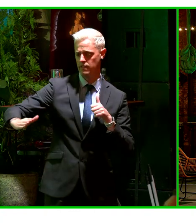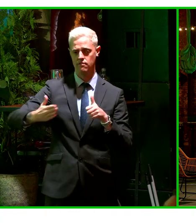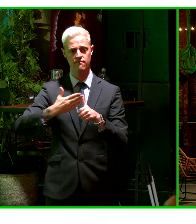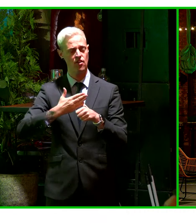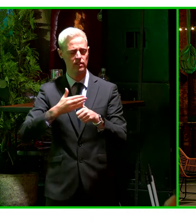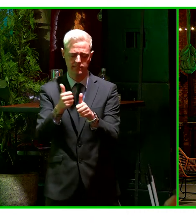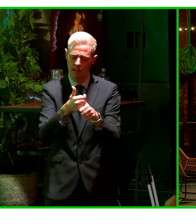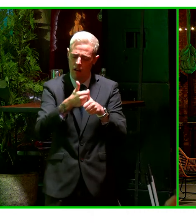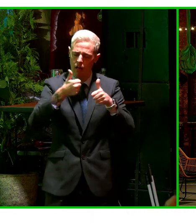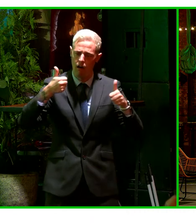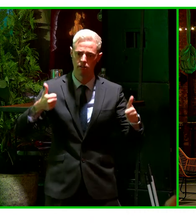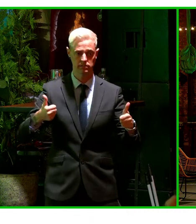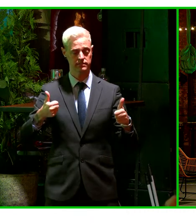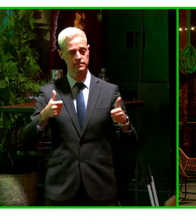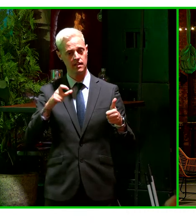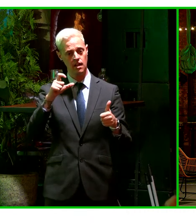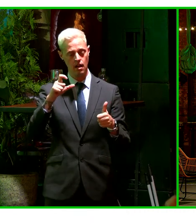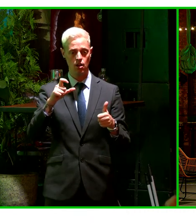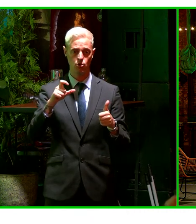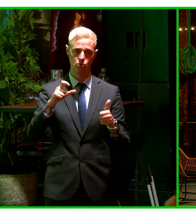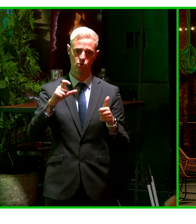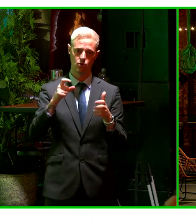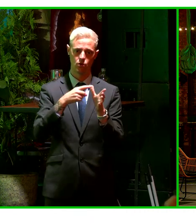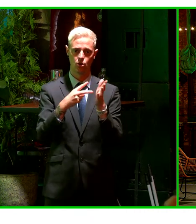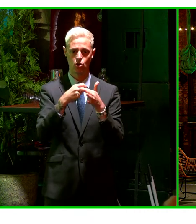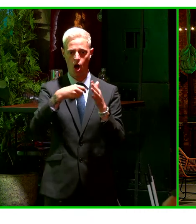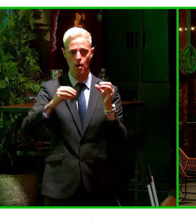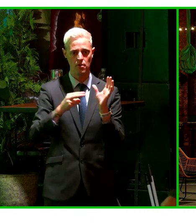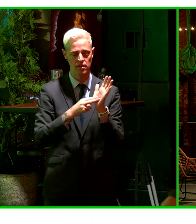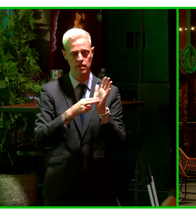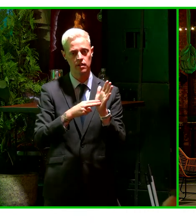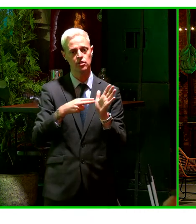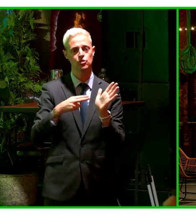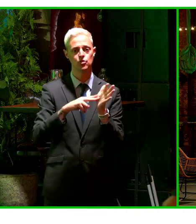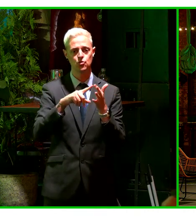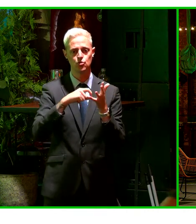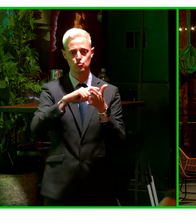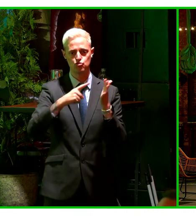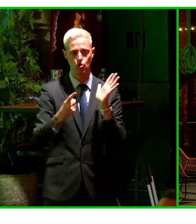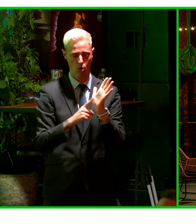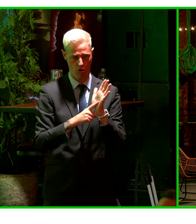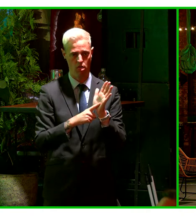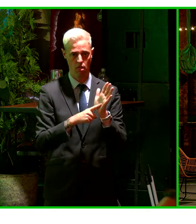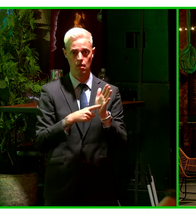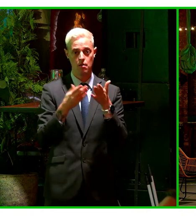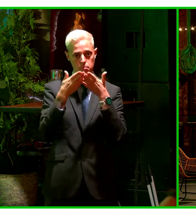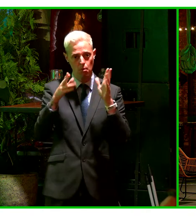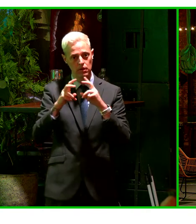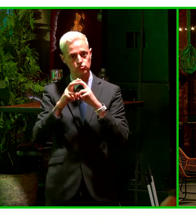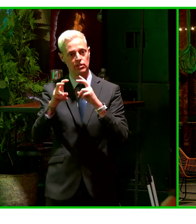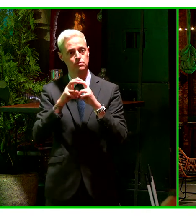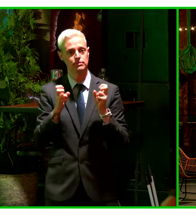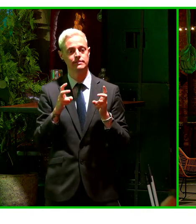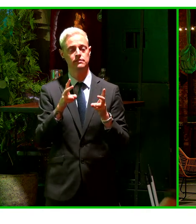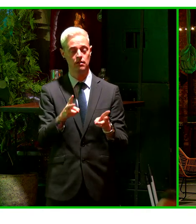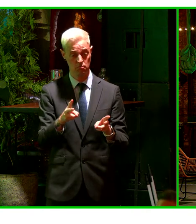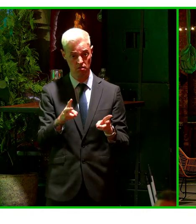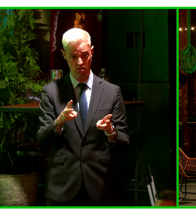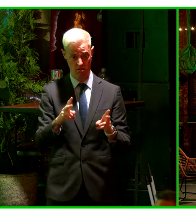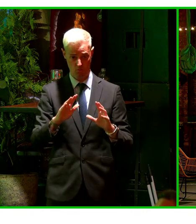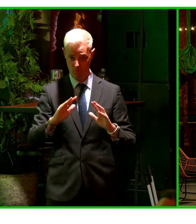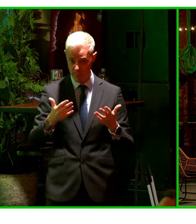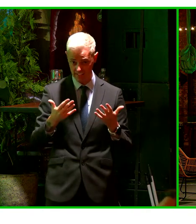and largest carbon neutral public transport system. And we've got a plan to do that within a decade, crucially